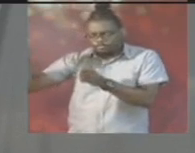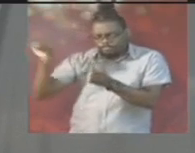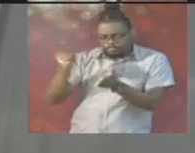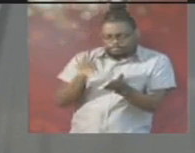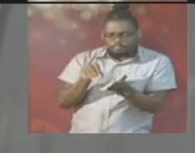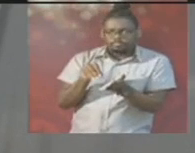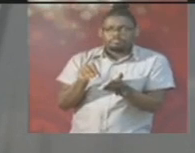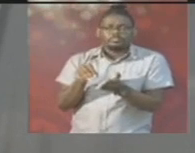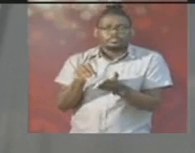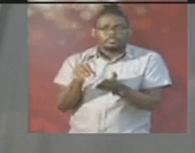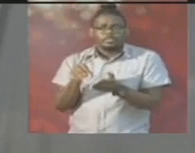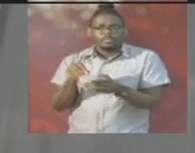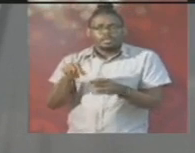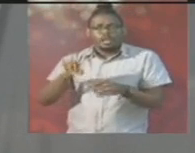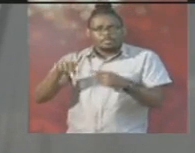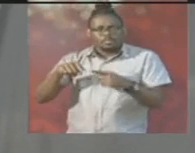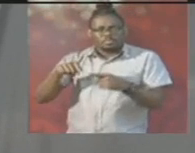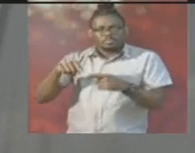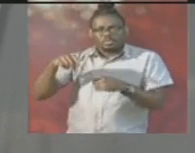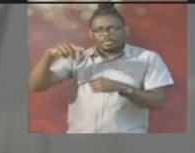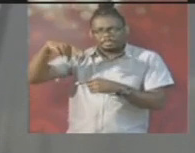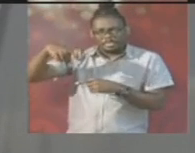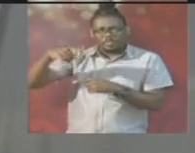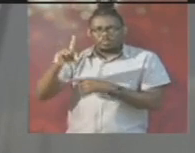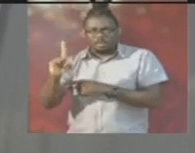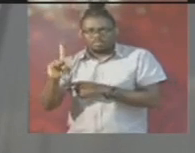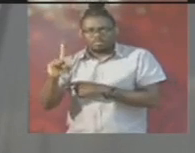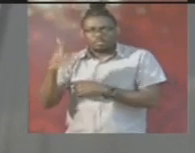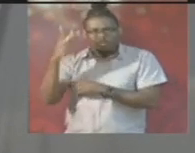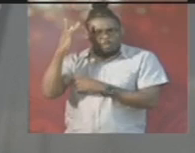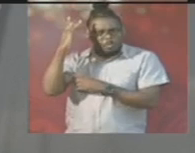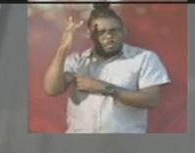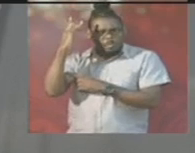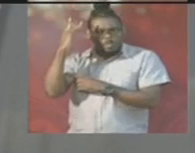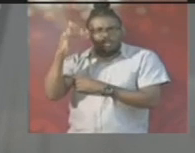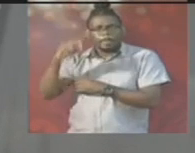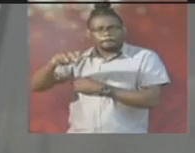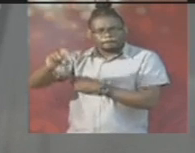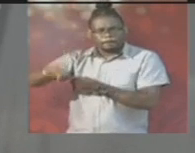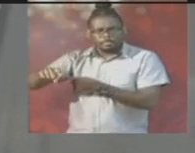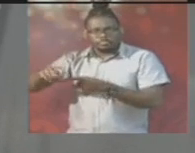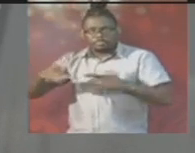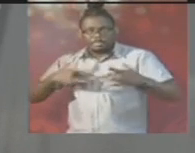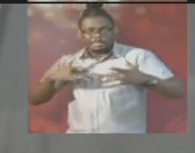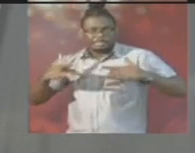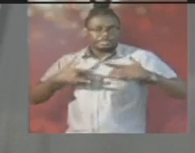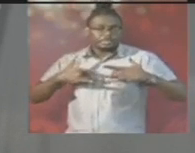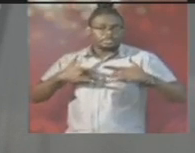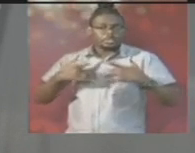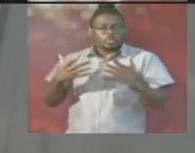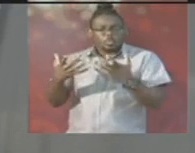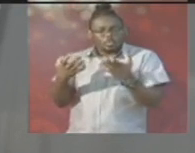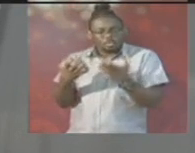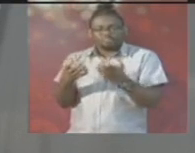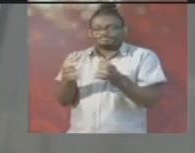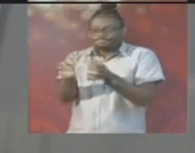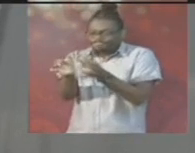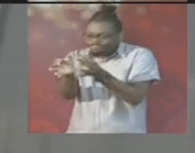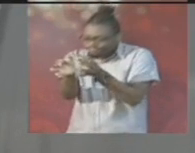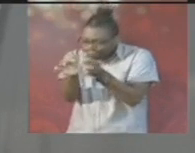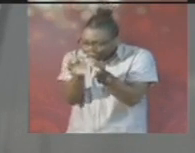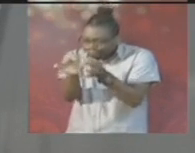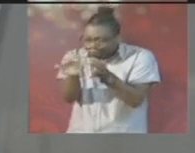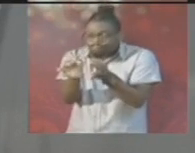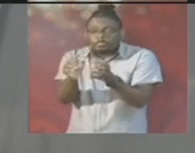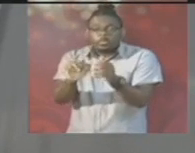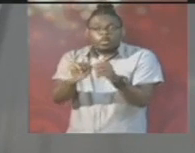about P1 and why it is classified as a variant of concern, I'd just like to explain what variants are, how they arise, and